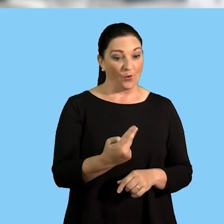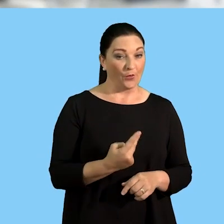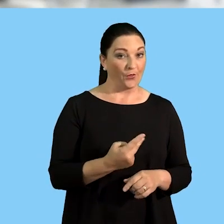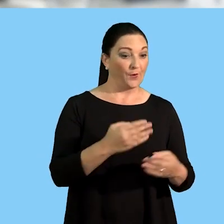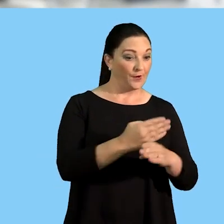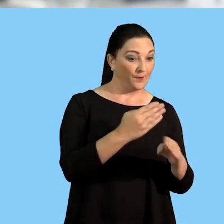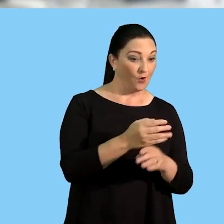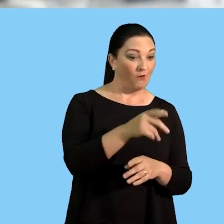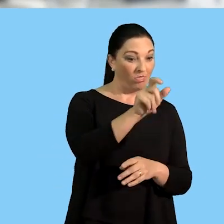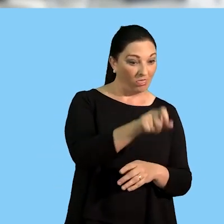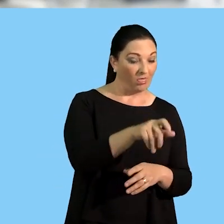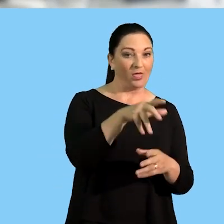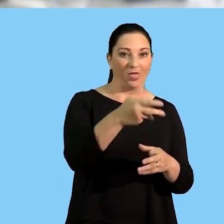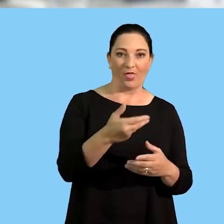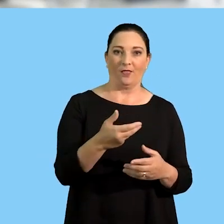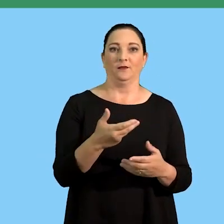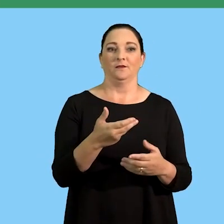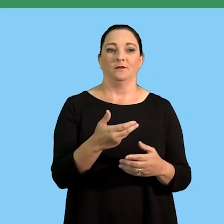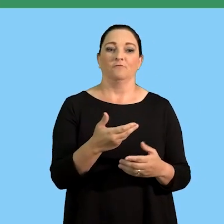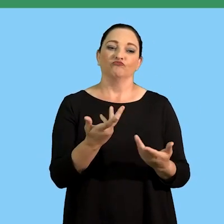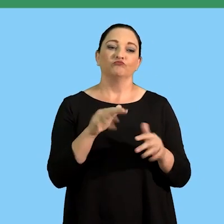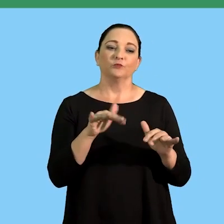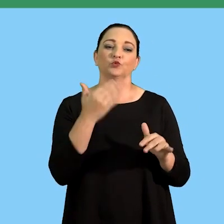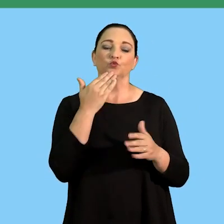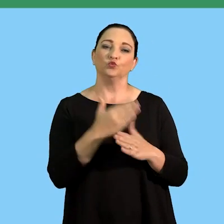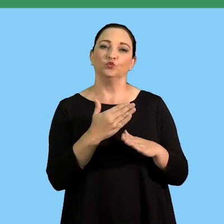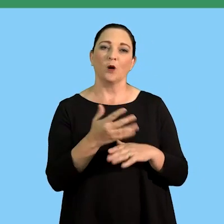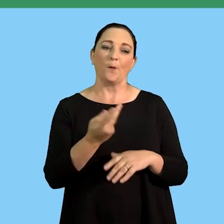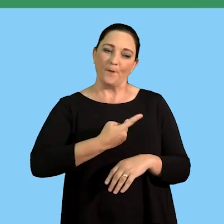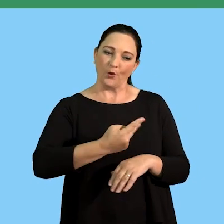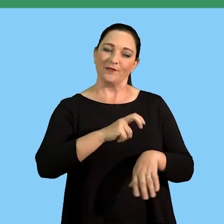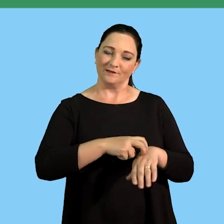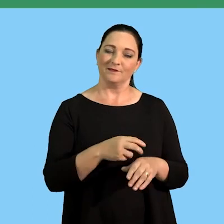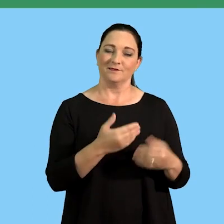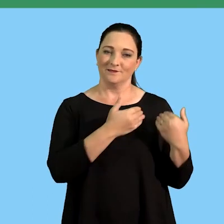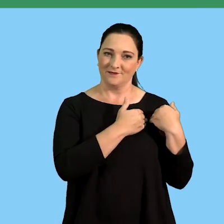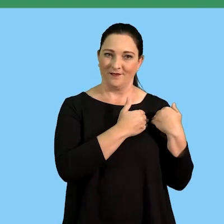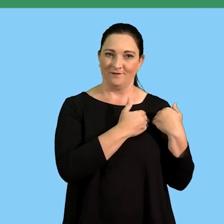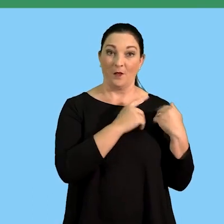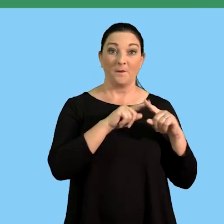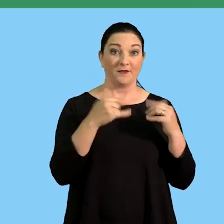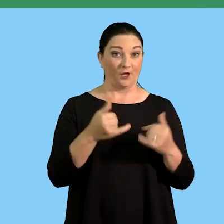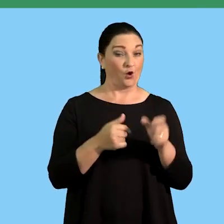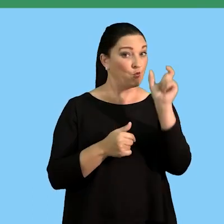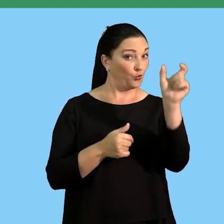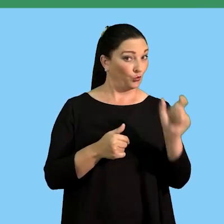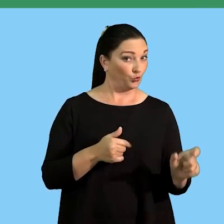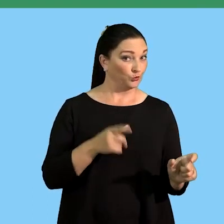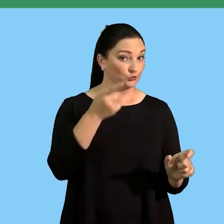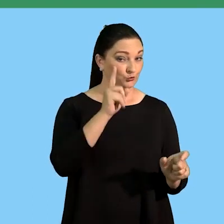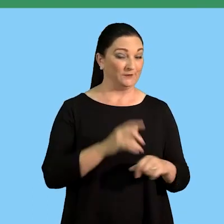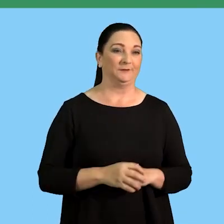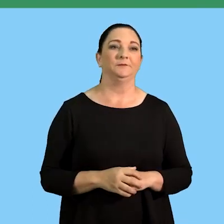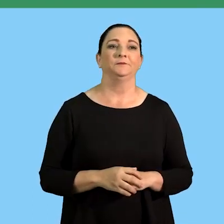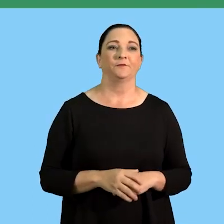of both the employer and the employee. These are the terms and definitions that you will come across in